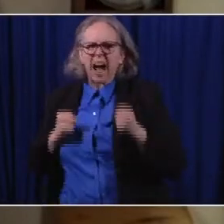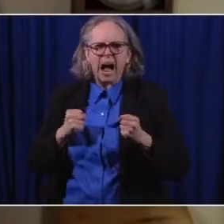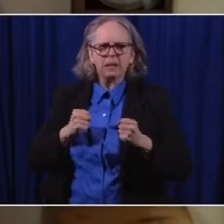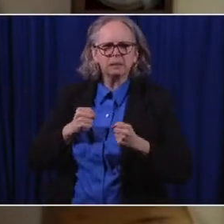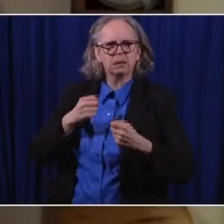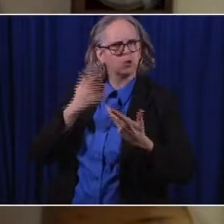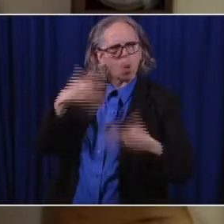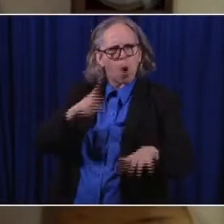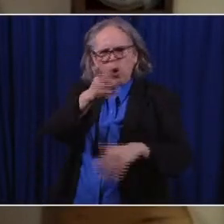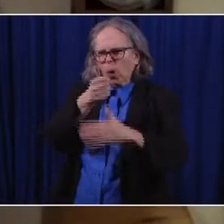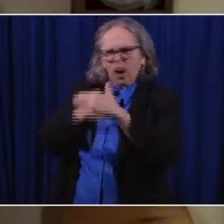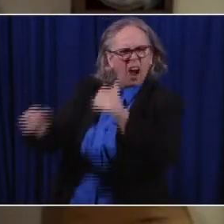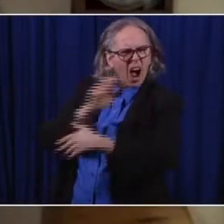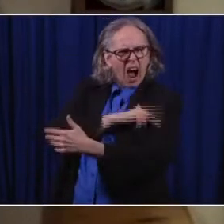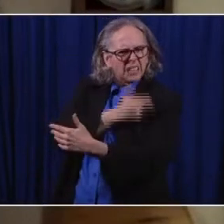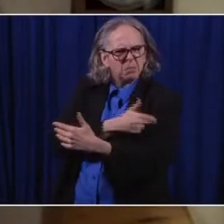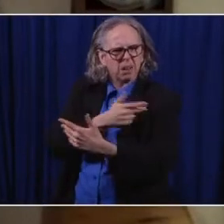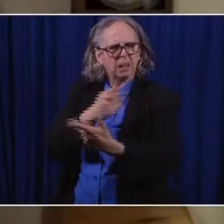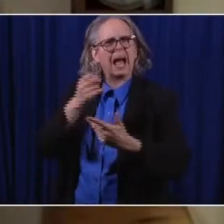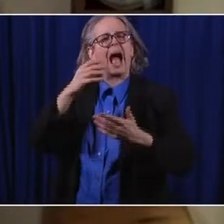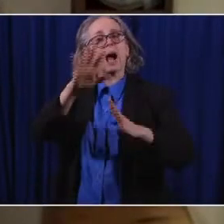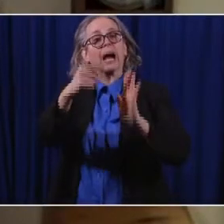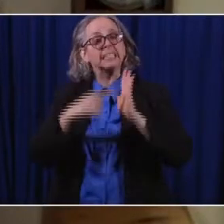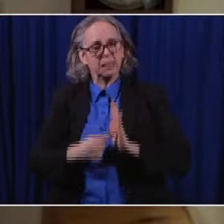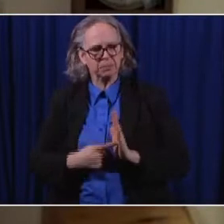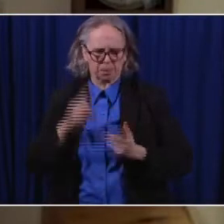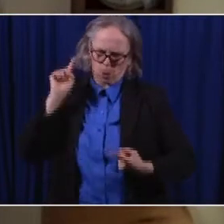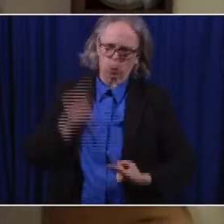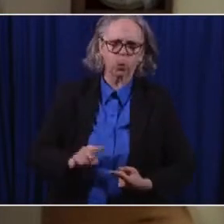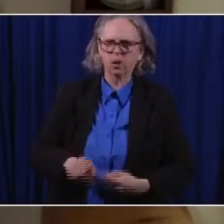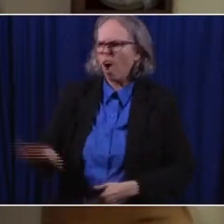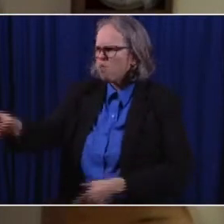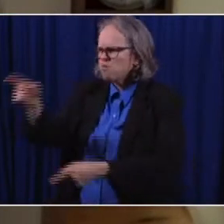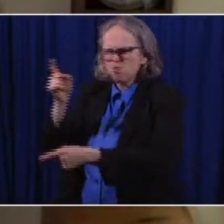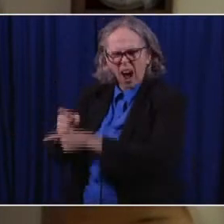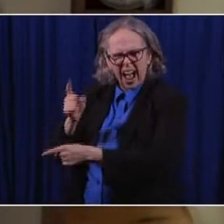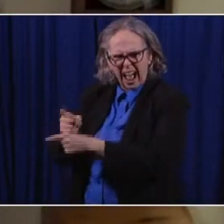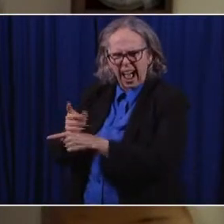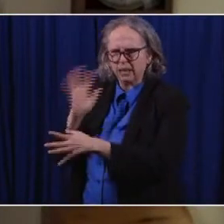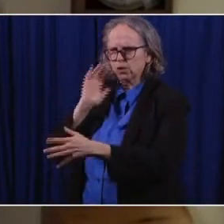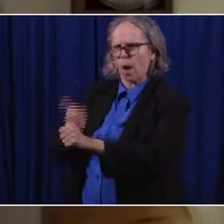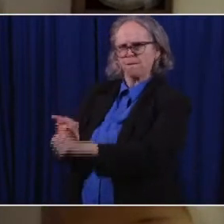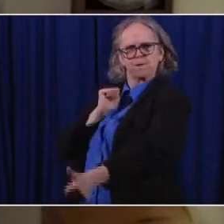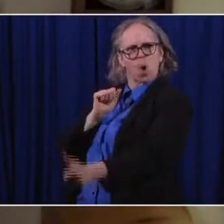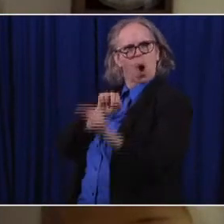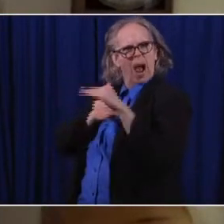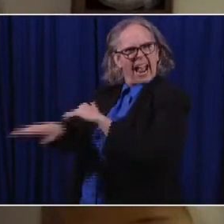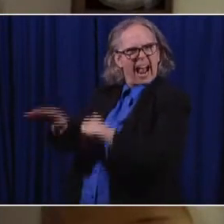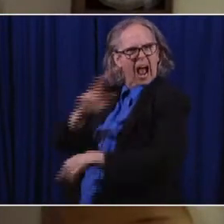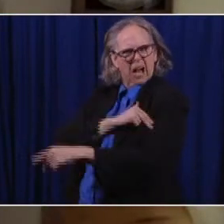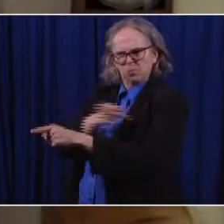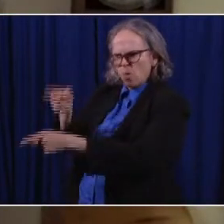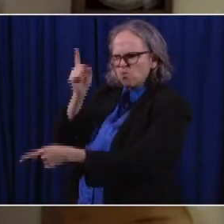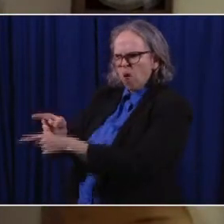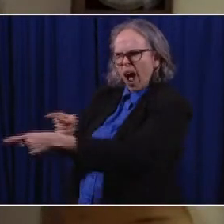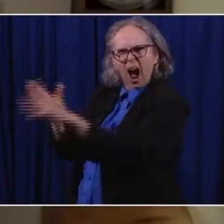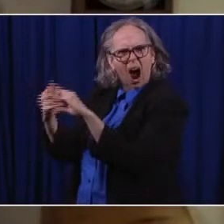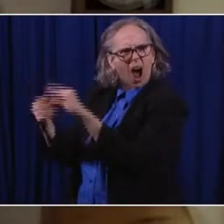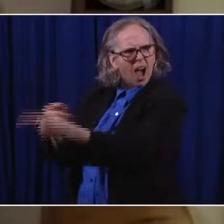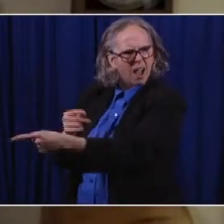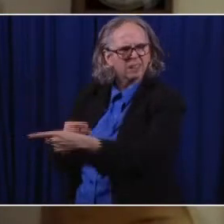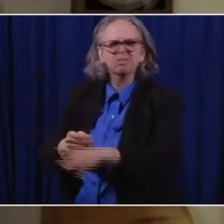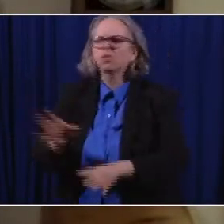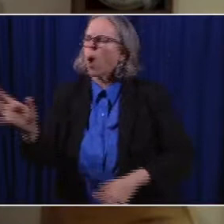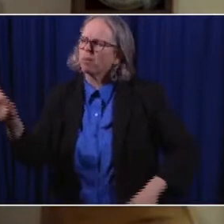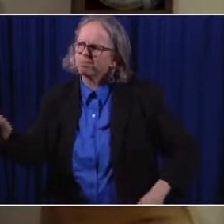wants to go to the hospital. They don't have to go to the hospital. So tell me again, though, let's say I've seen my doctor, I've